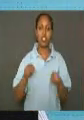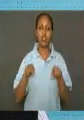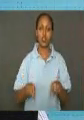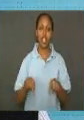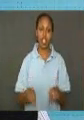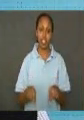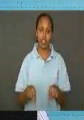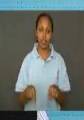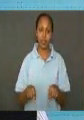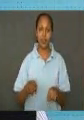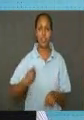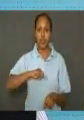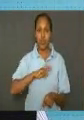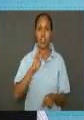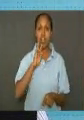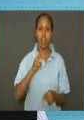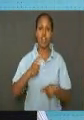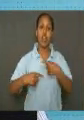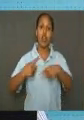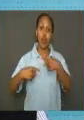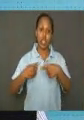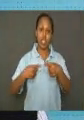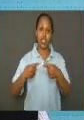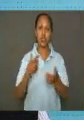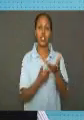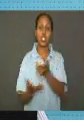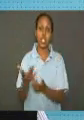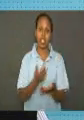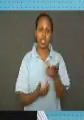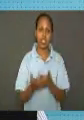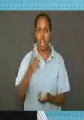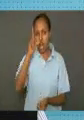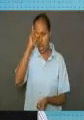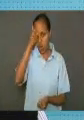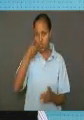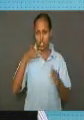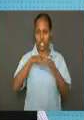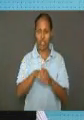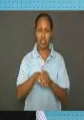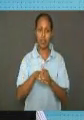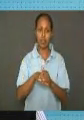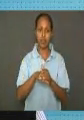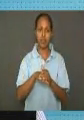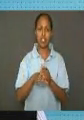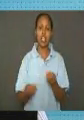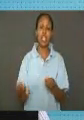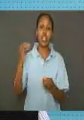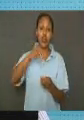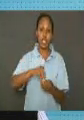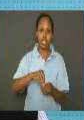Today, we are going to discuss logic gates,